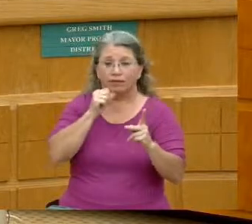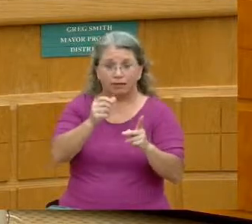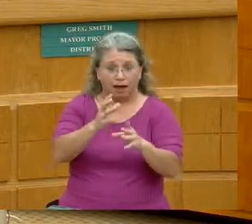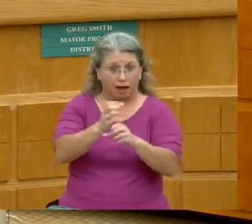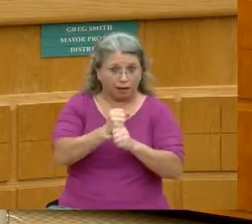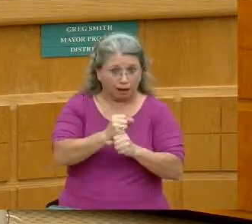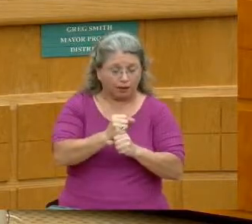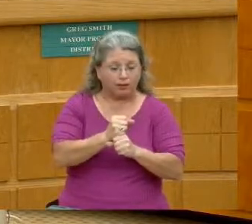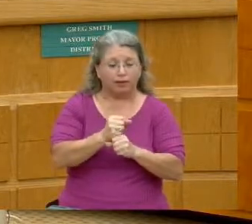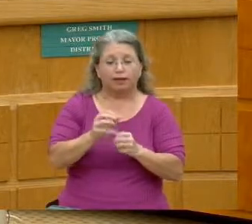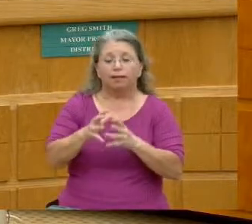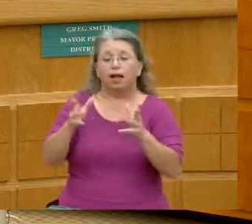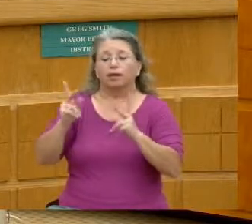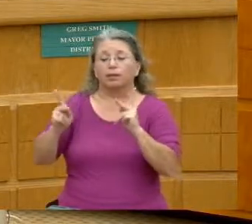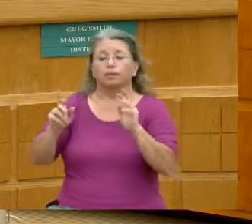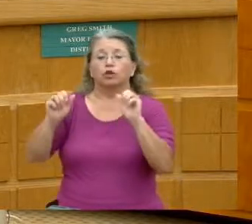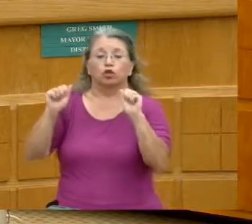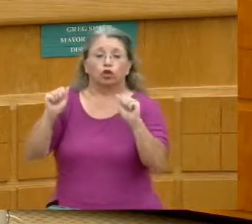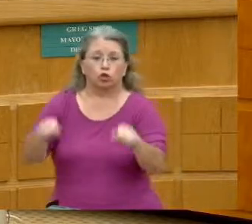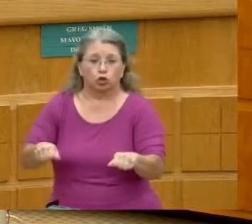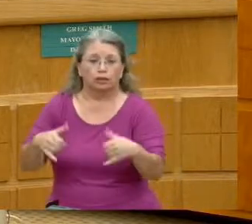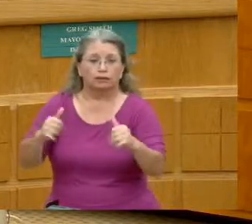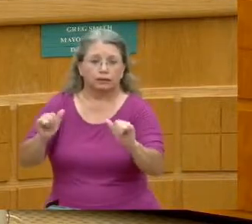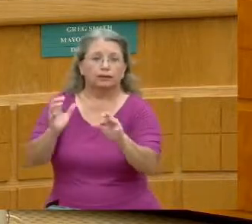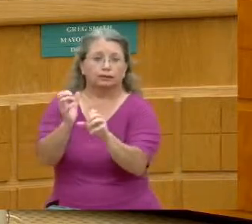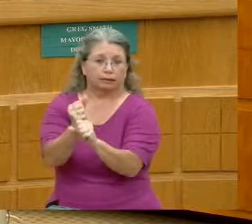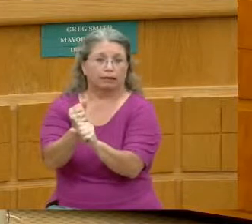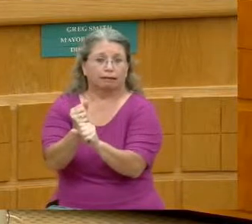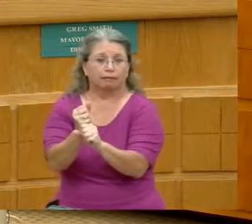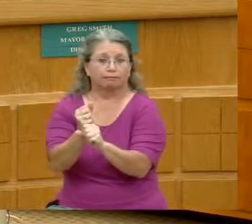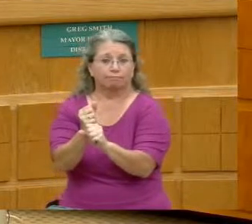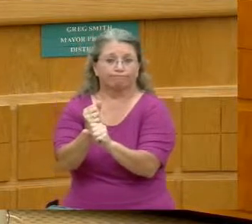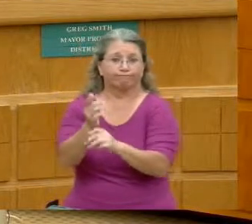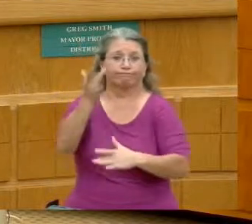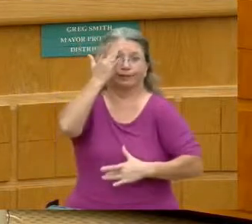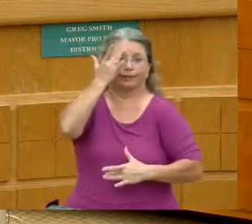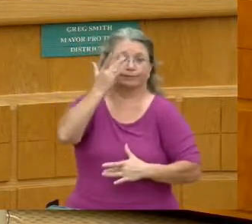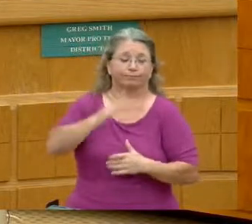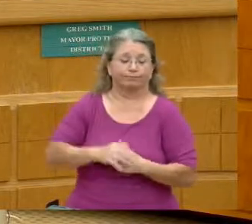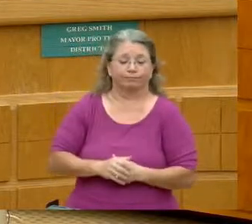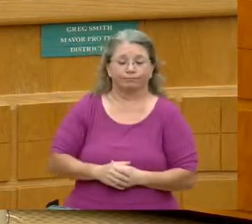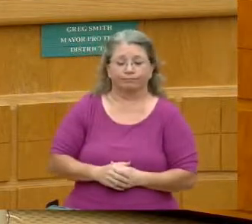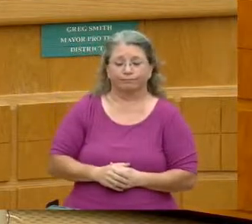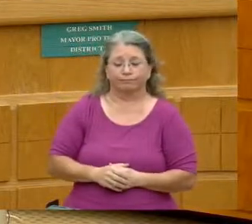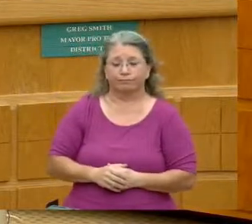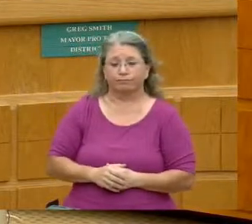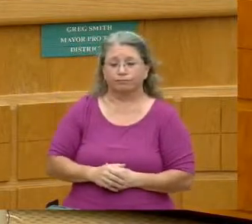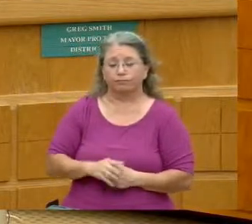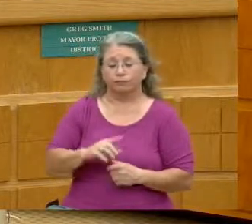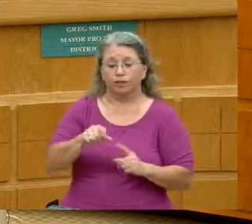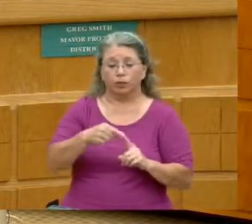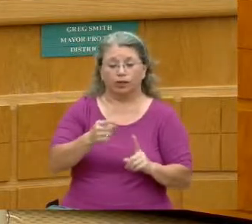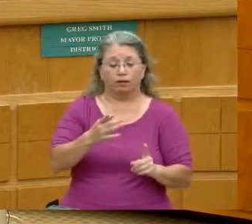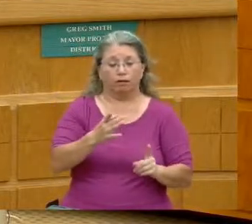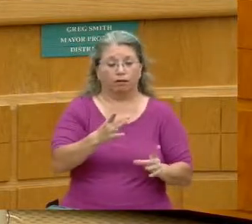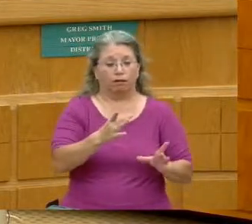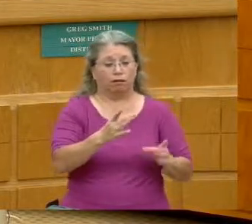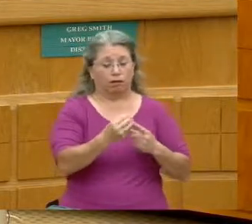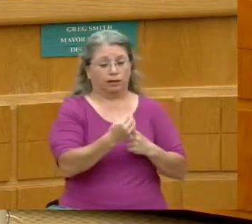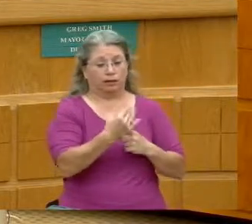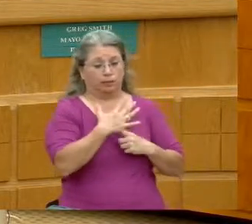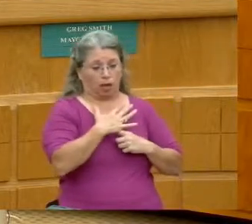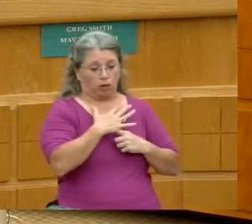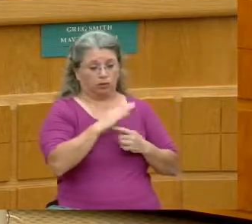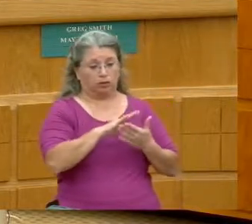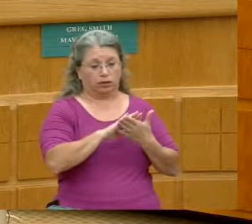it. It's one of the reasons why we're very concerned right now. Once you contract it, you become infectious in about 5 days,